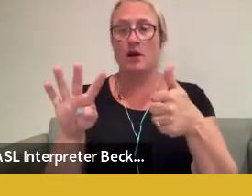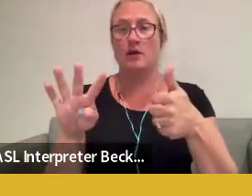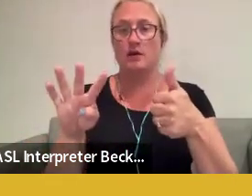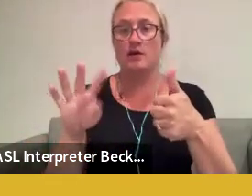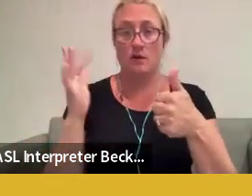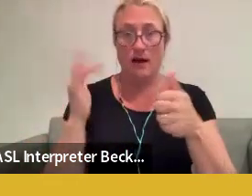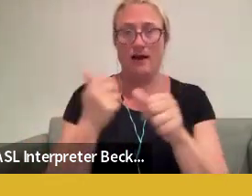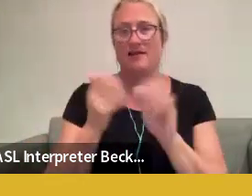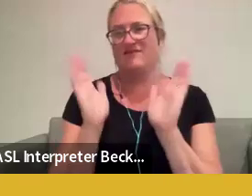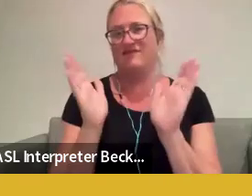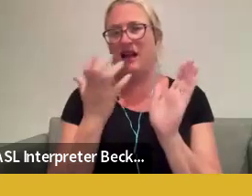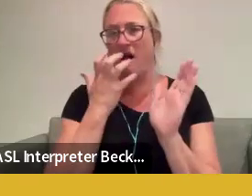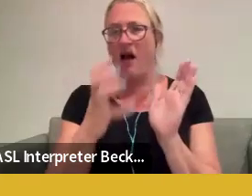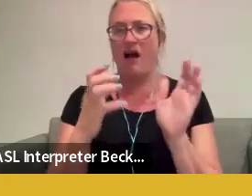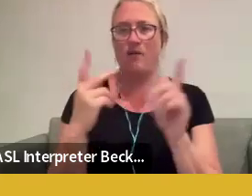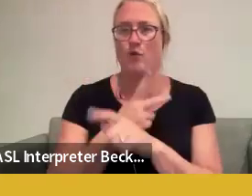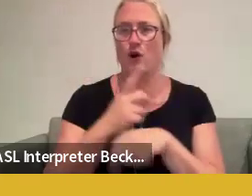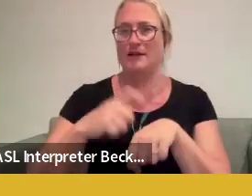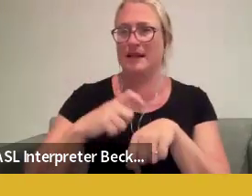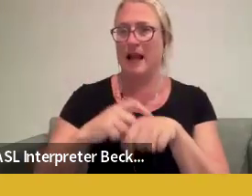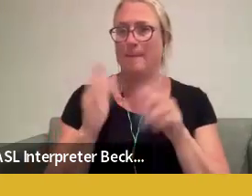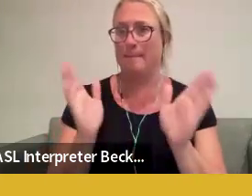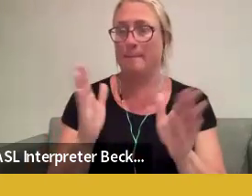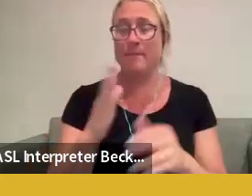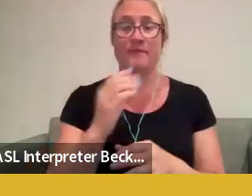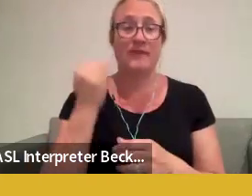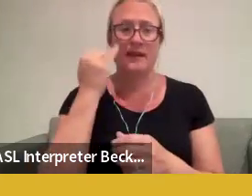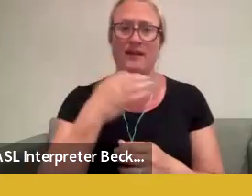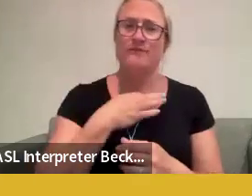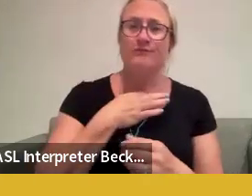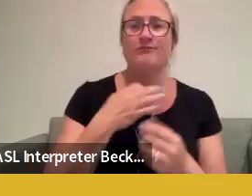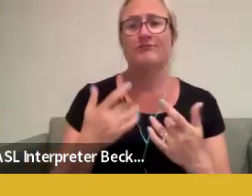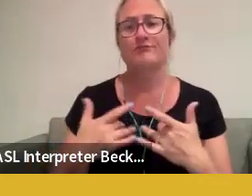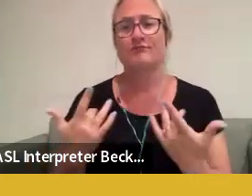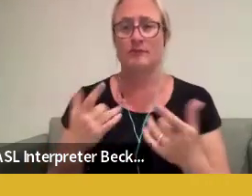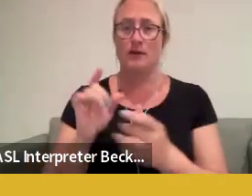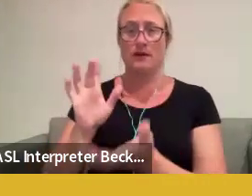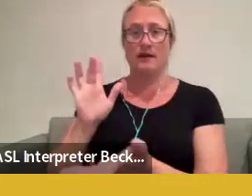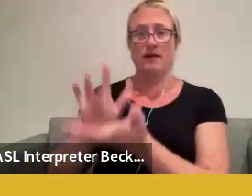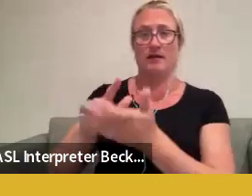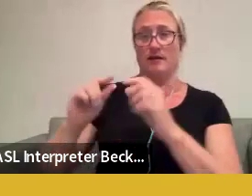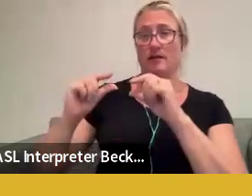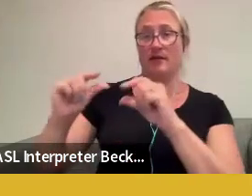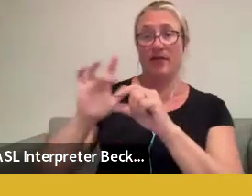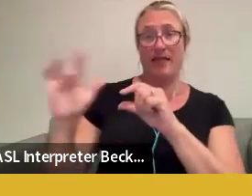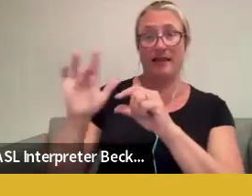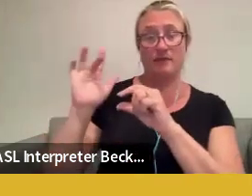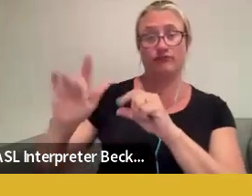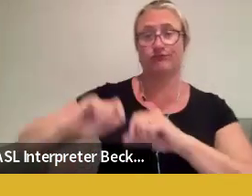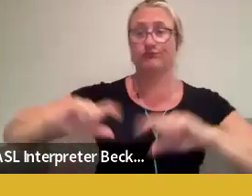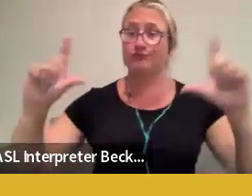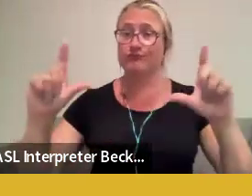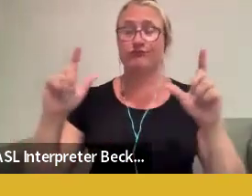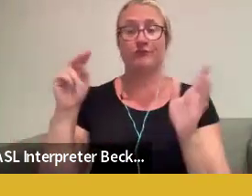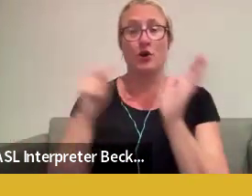hottest time of the day. And again, if you're curious, you can use the link in the chat or scan this QR code and look up your exact neighborhood,